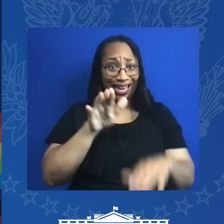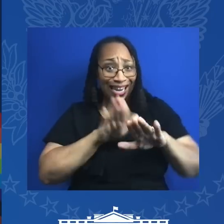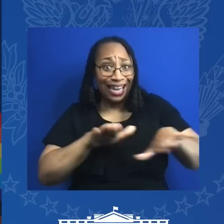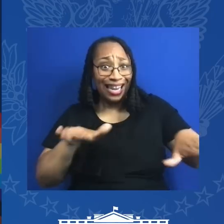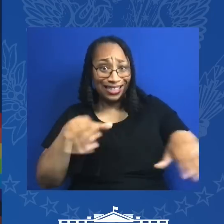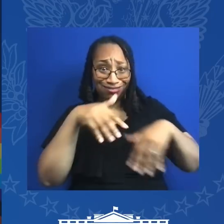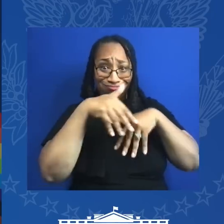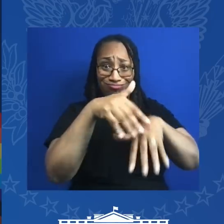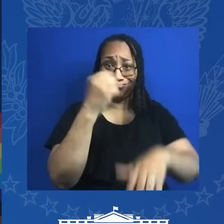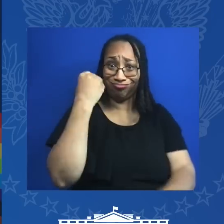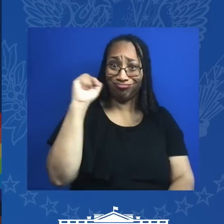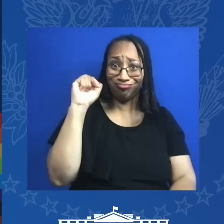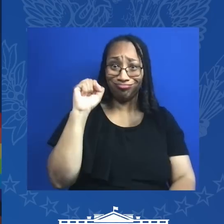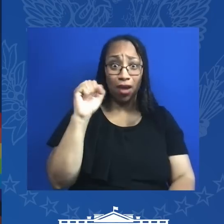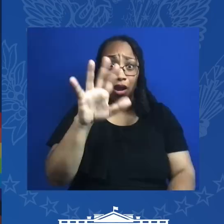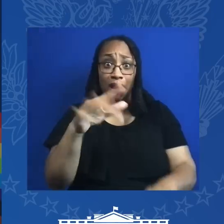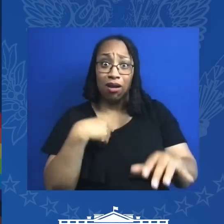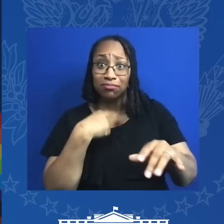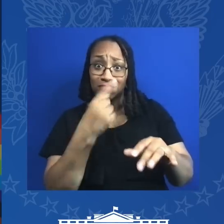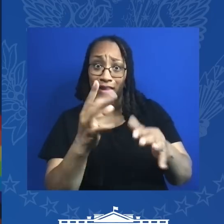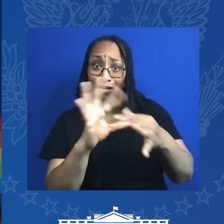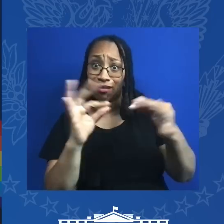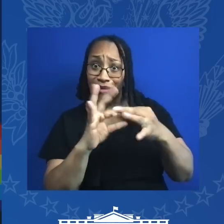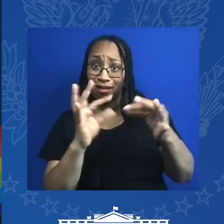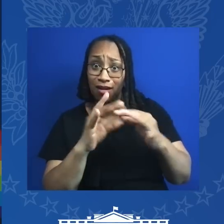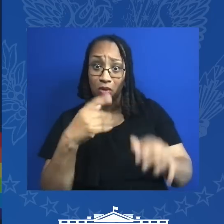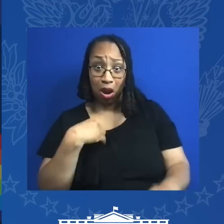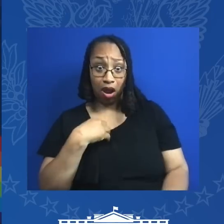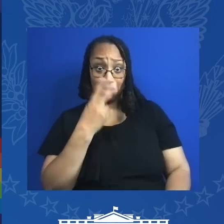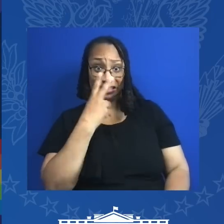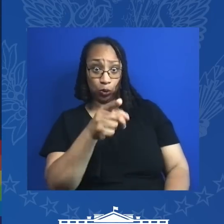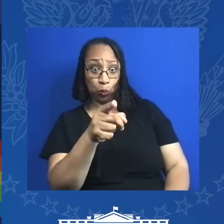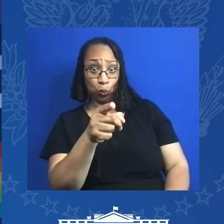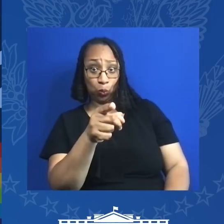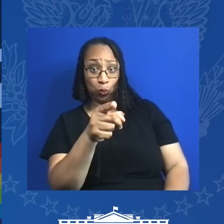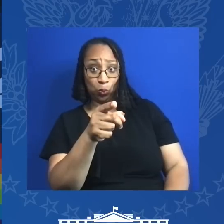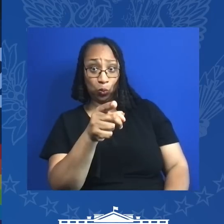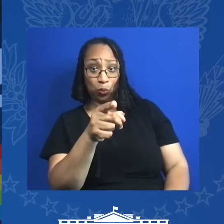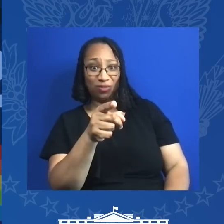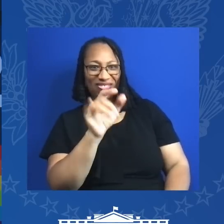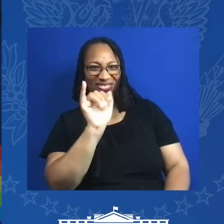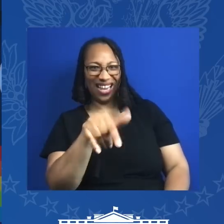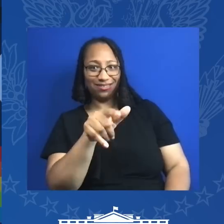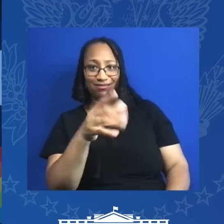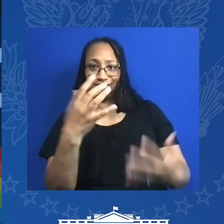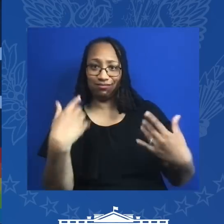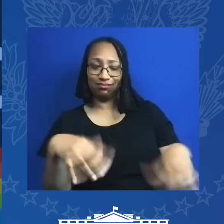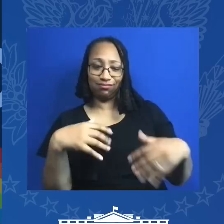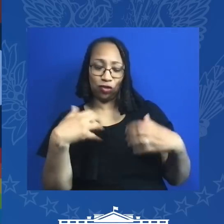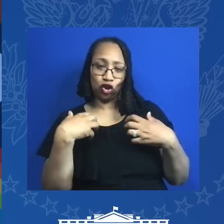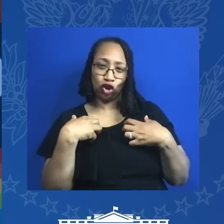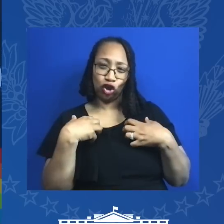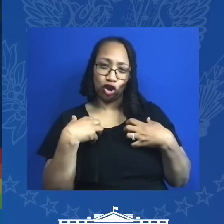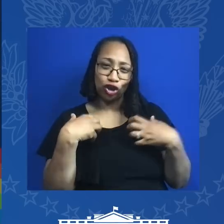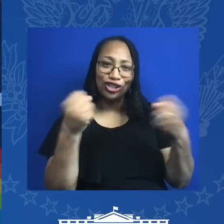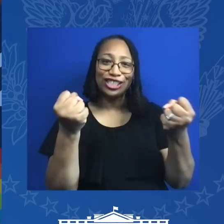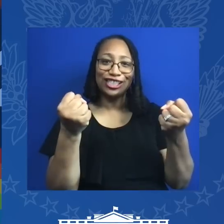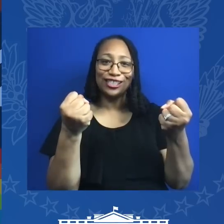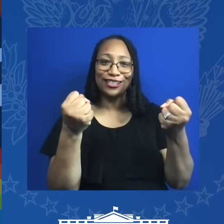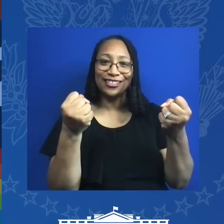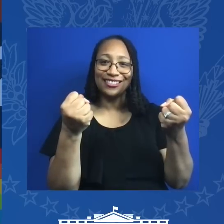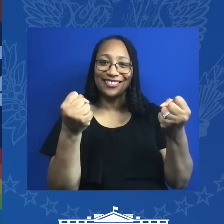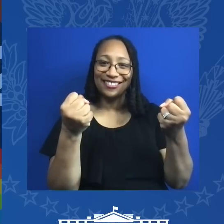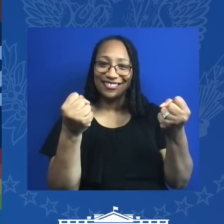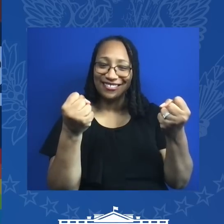you, what I see is courage. I mean it sincerely. From the bottom, I see courage. Courage.